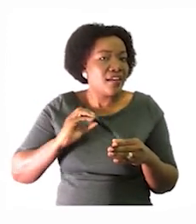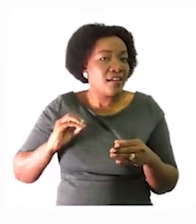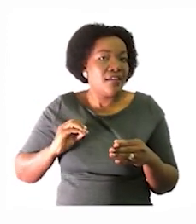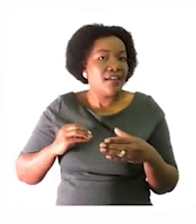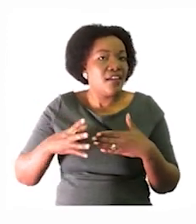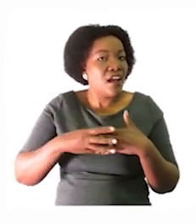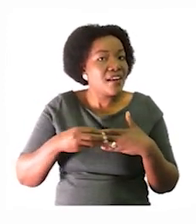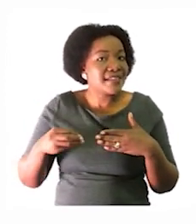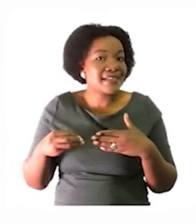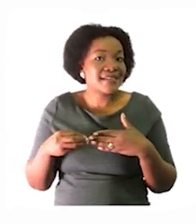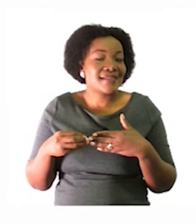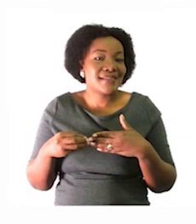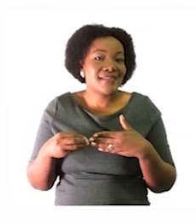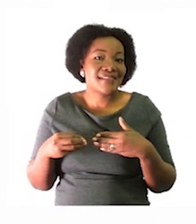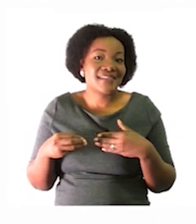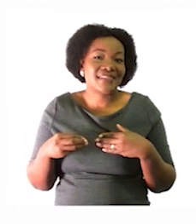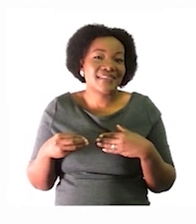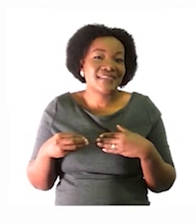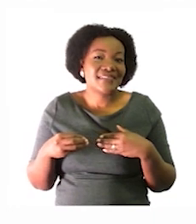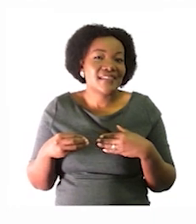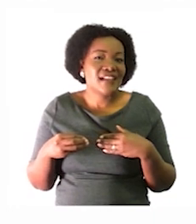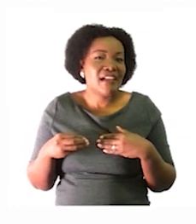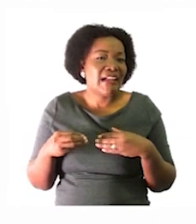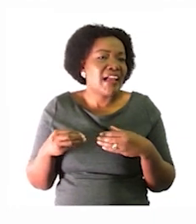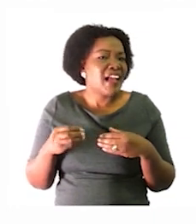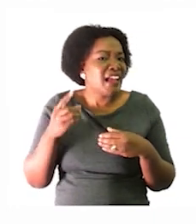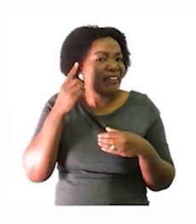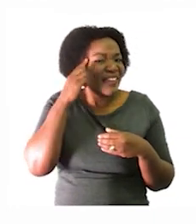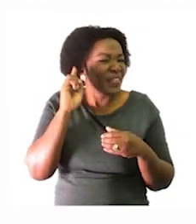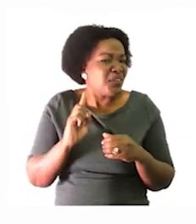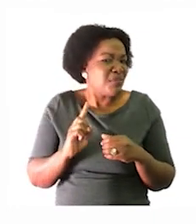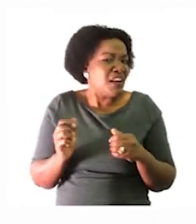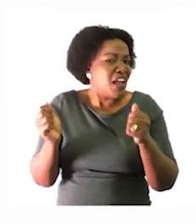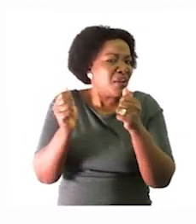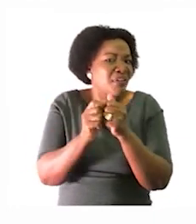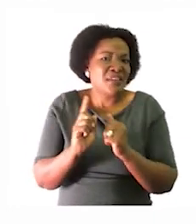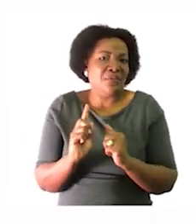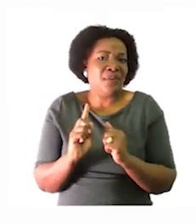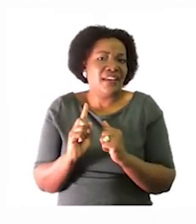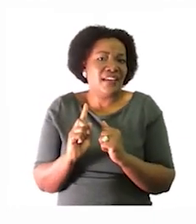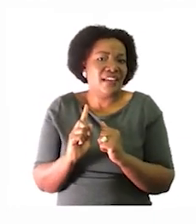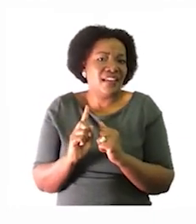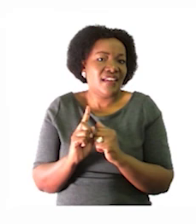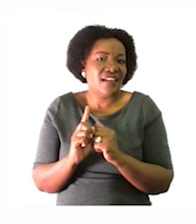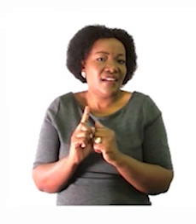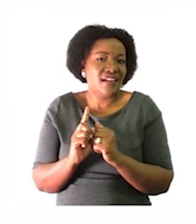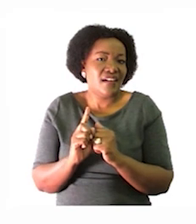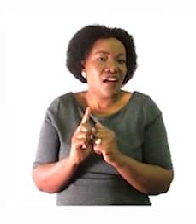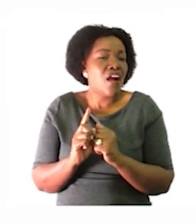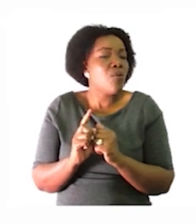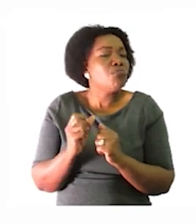100 Namibian dollars. And how much money do you think they have all together? That